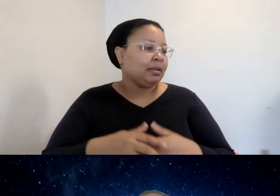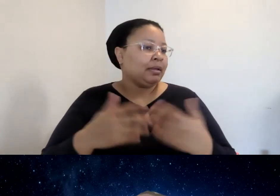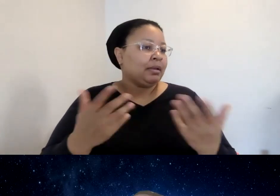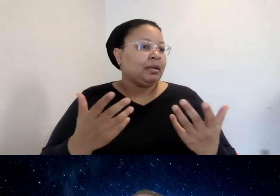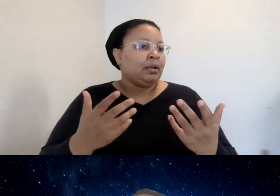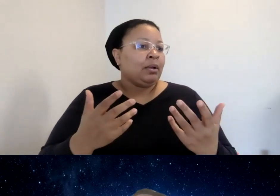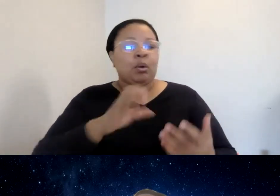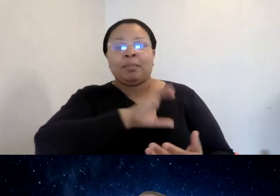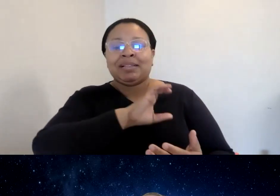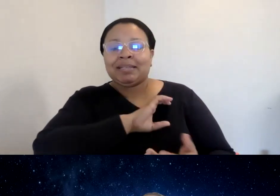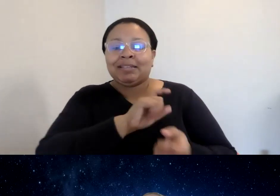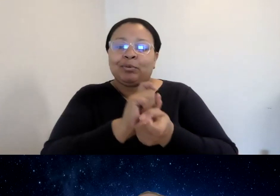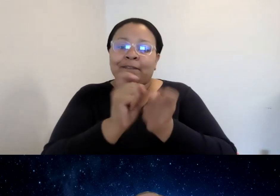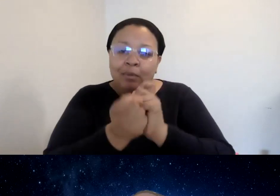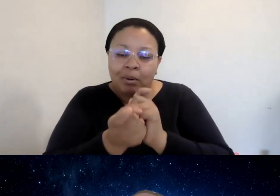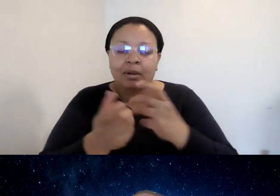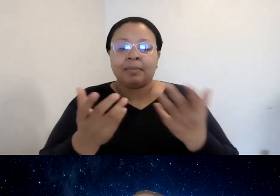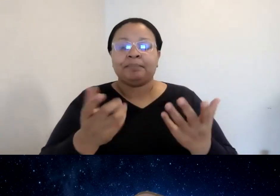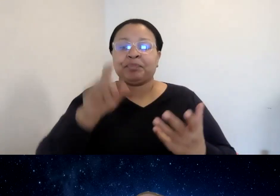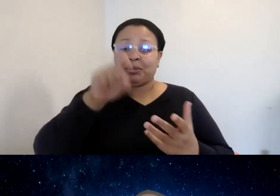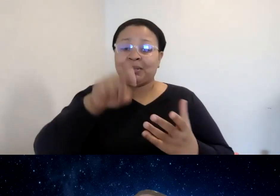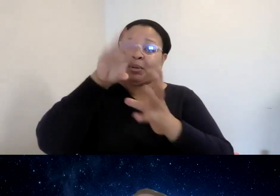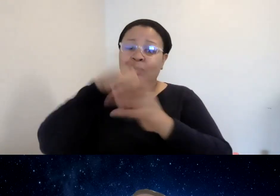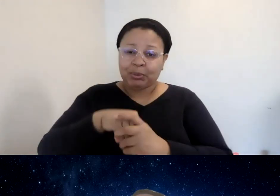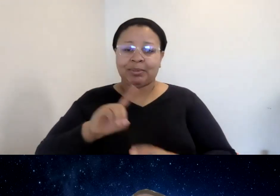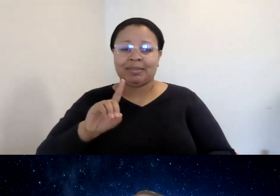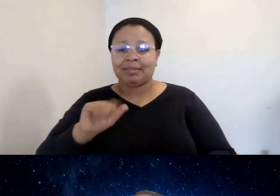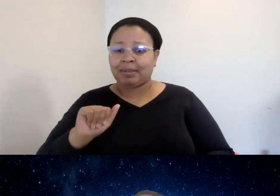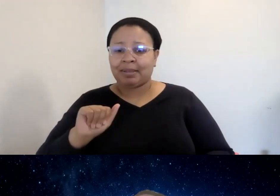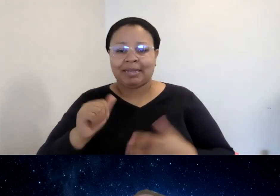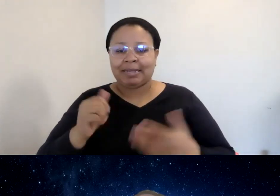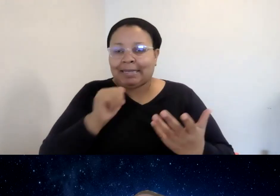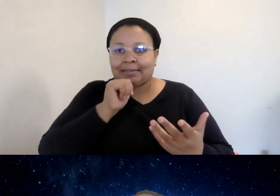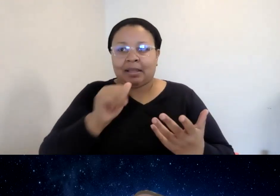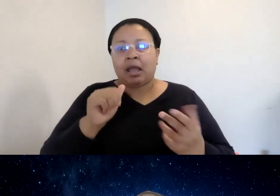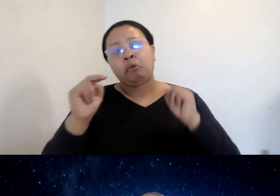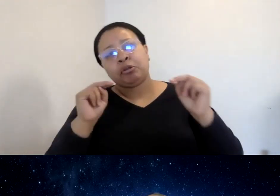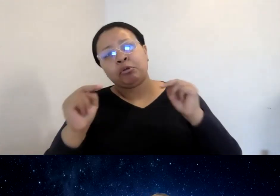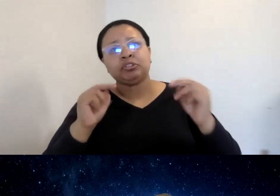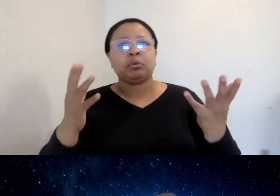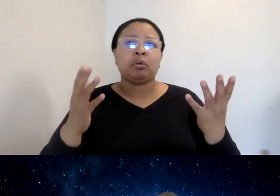police reform and things like that, that you need to include disability. It is not negotiable. These are not separate fights.